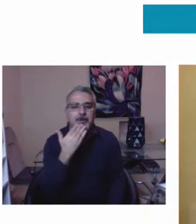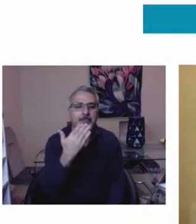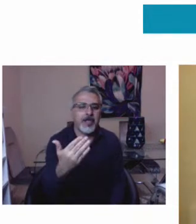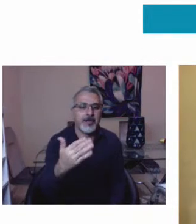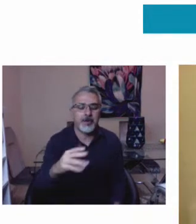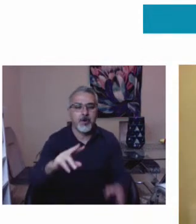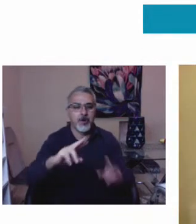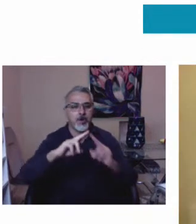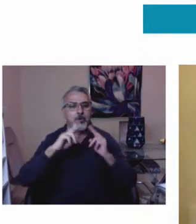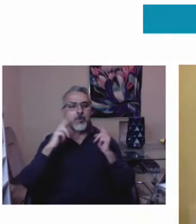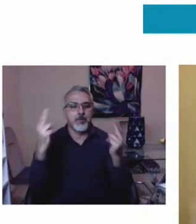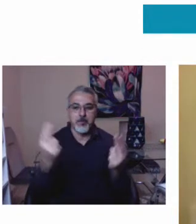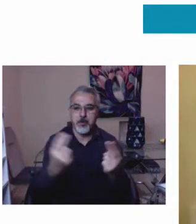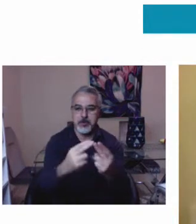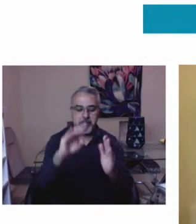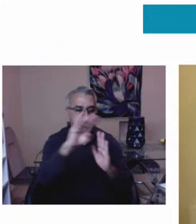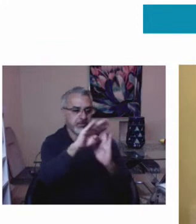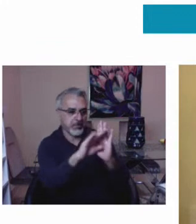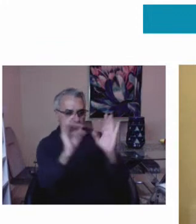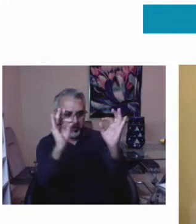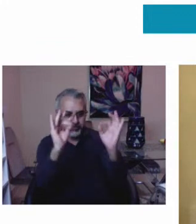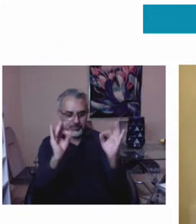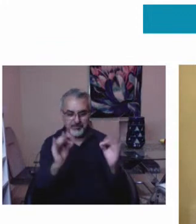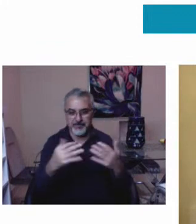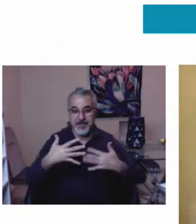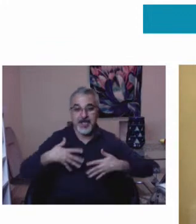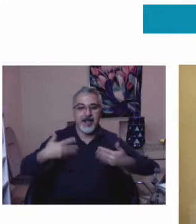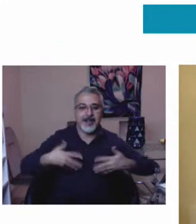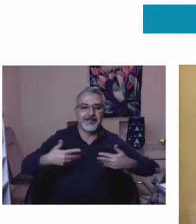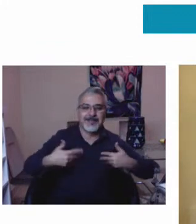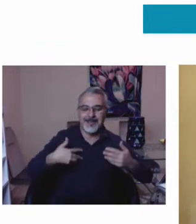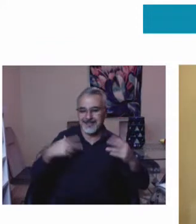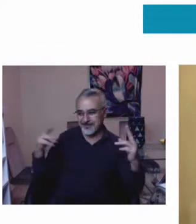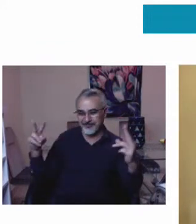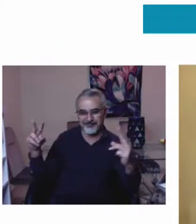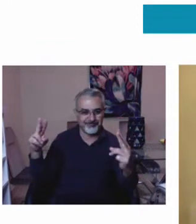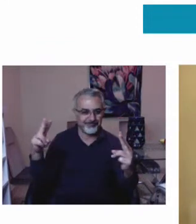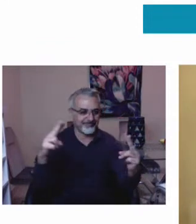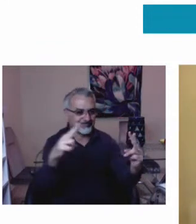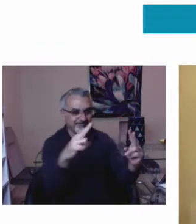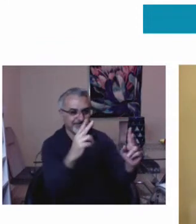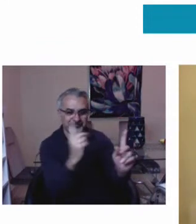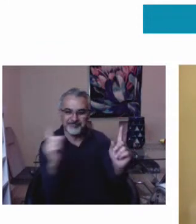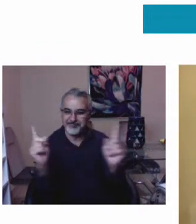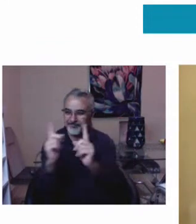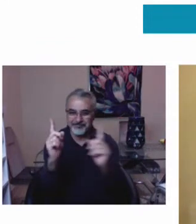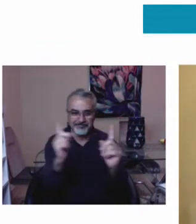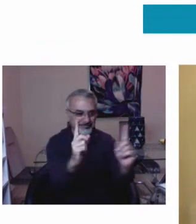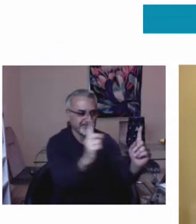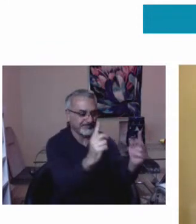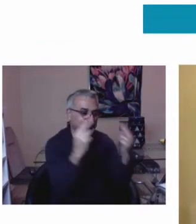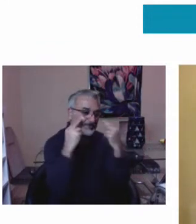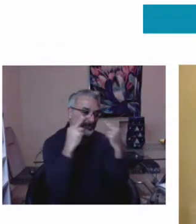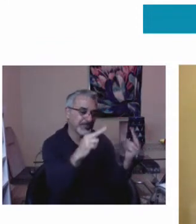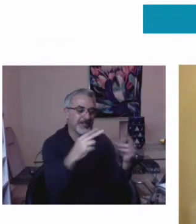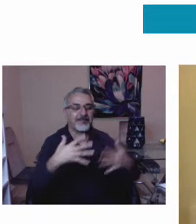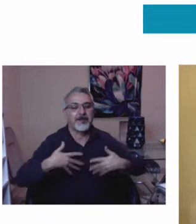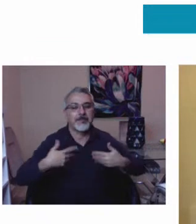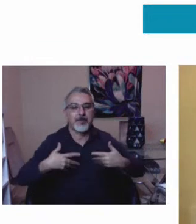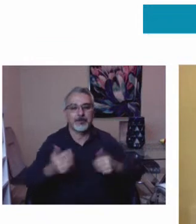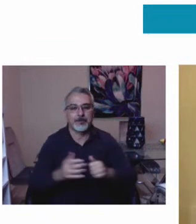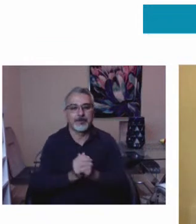that we have heard this morning from many different stakeholders that there is actually financing going